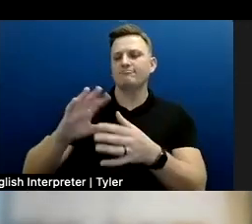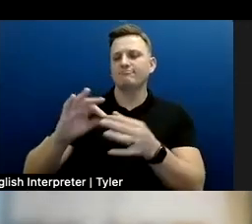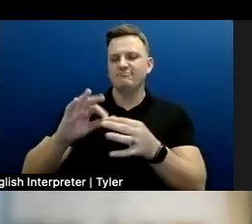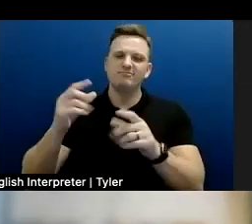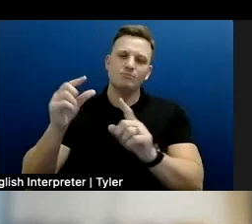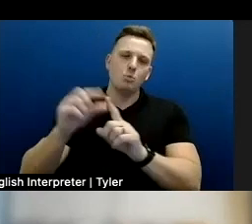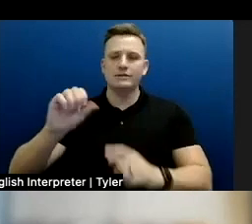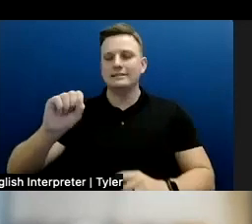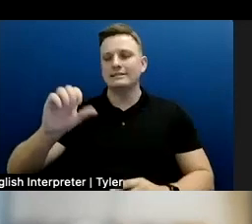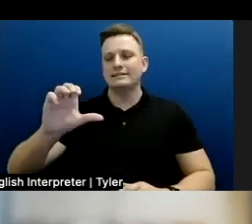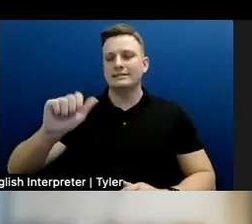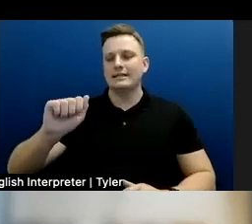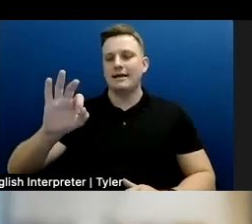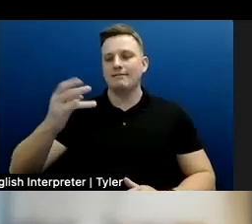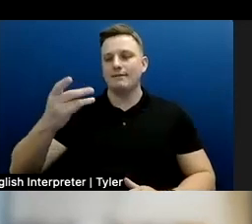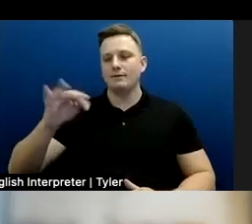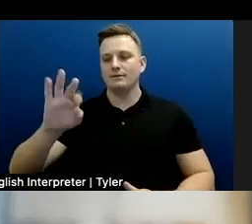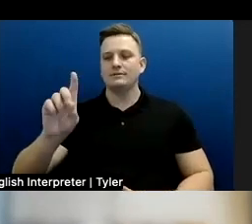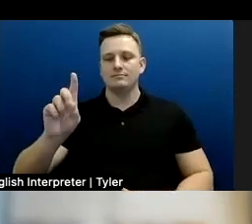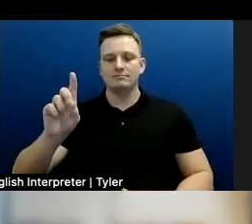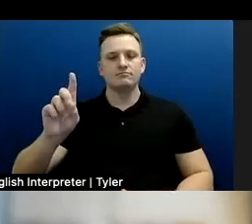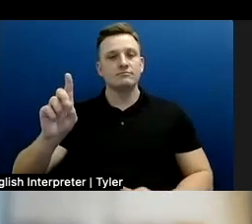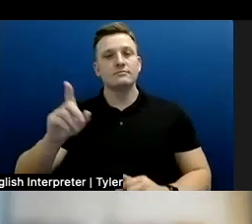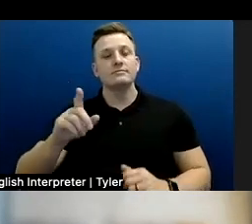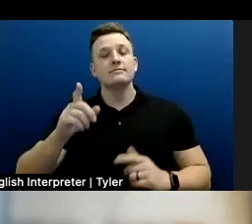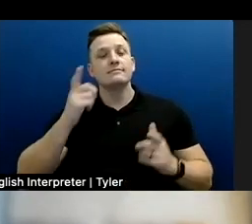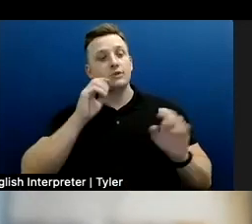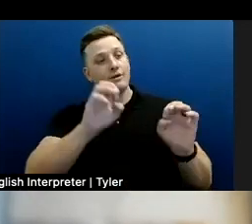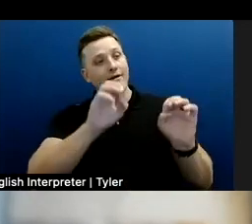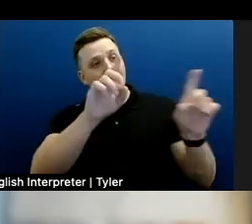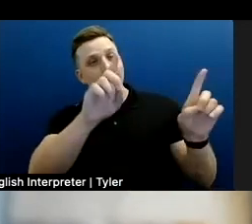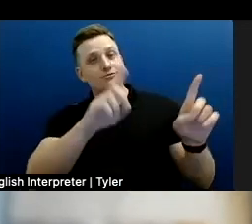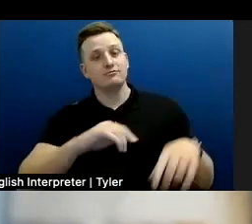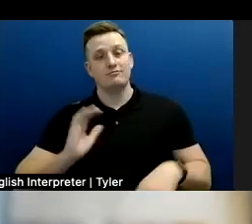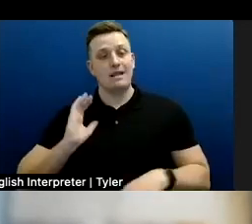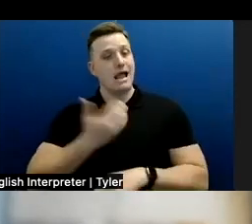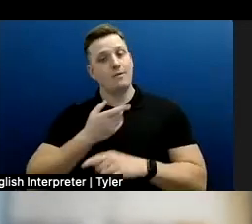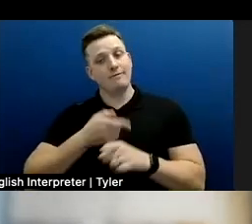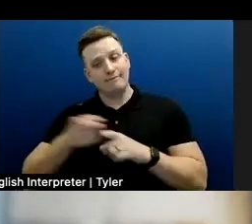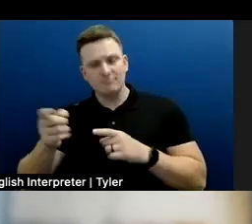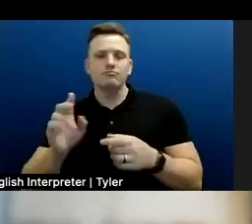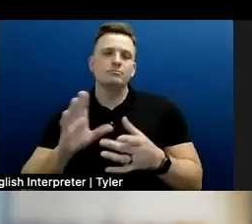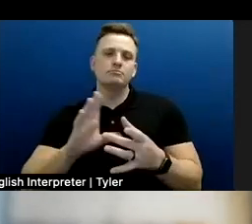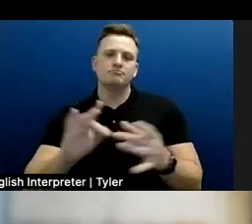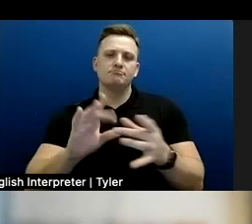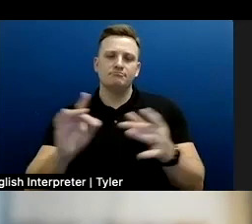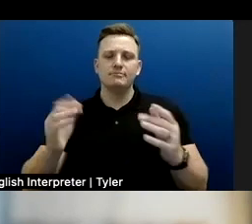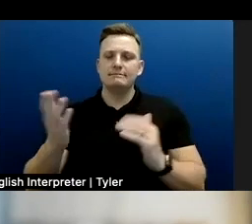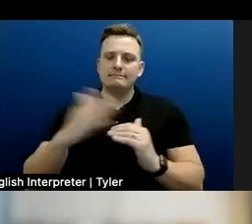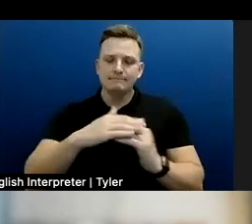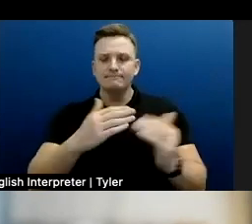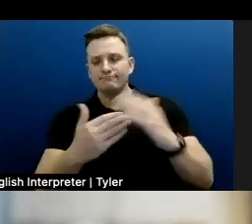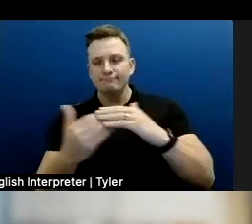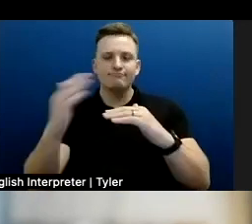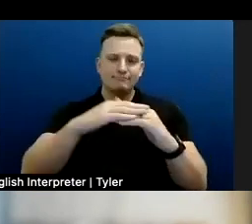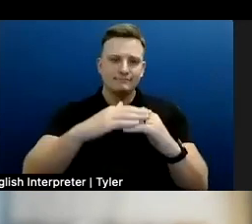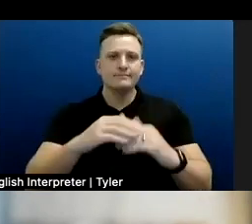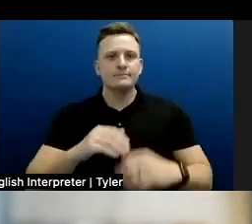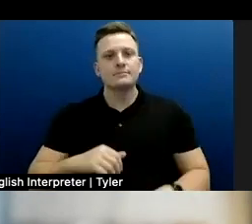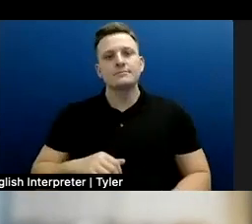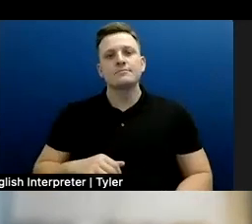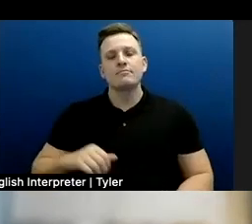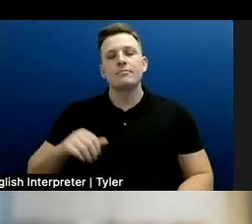our field and in education in general. Barbara Rogoff and